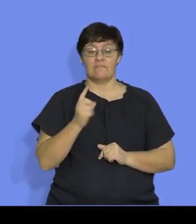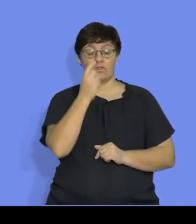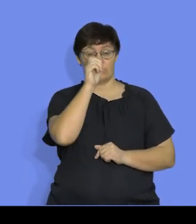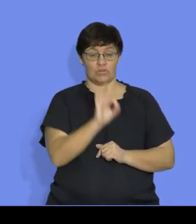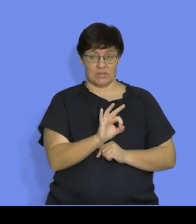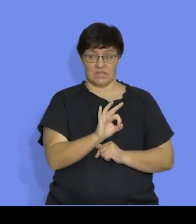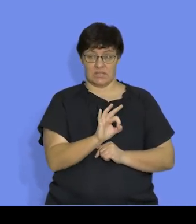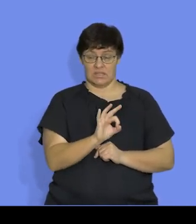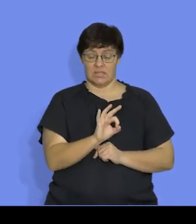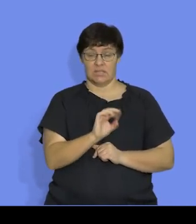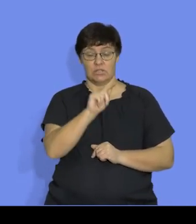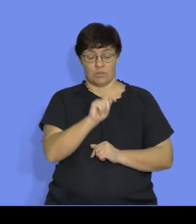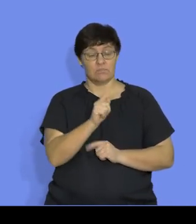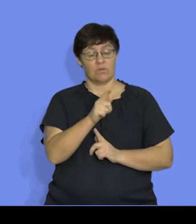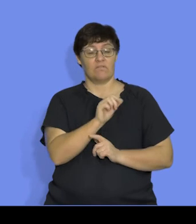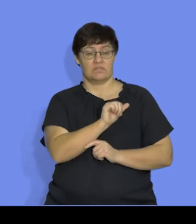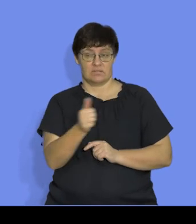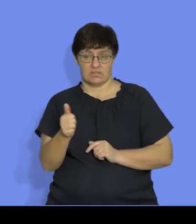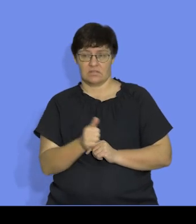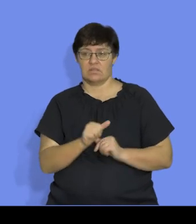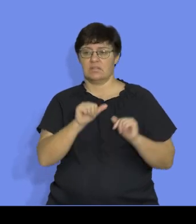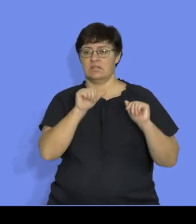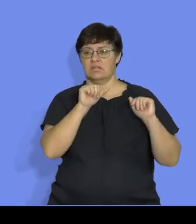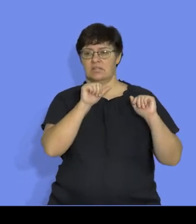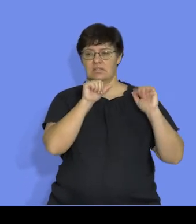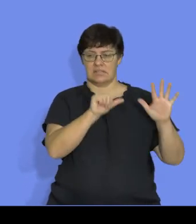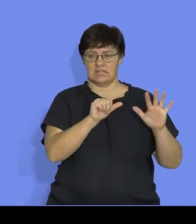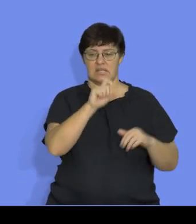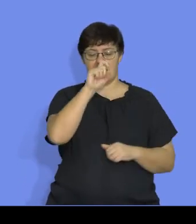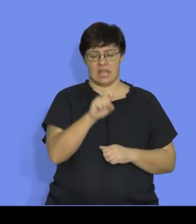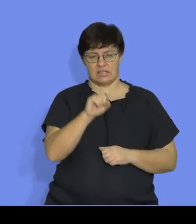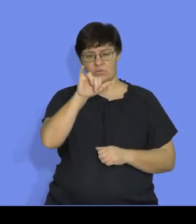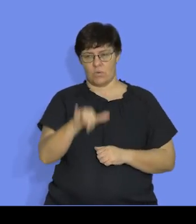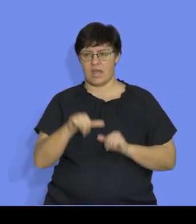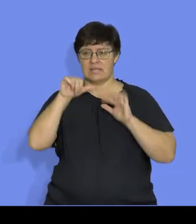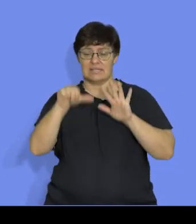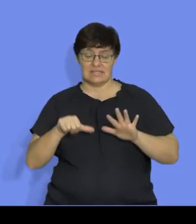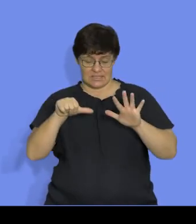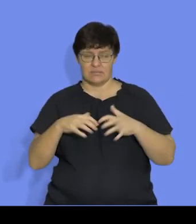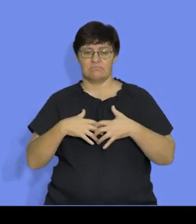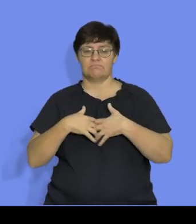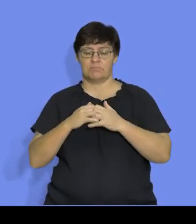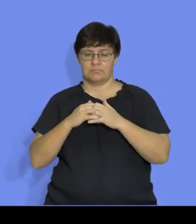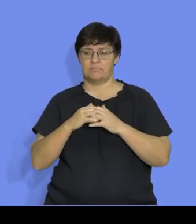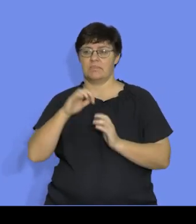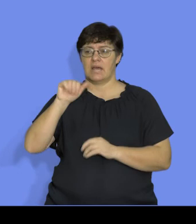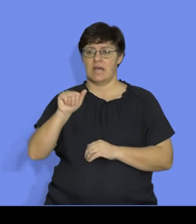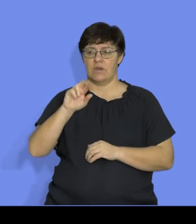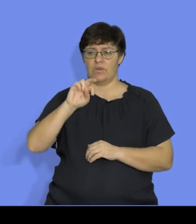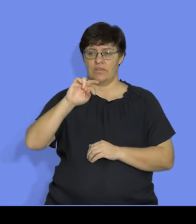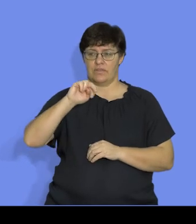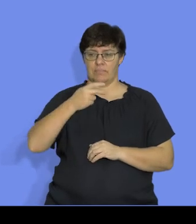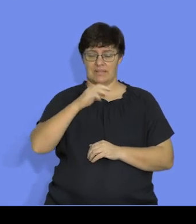3 terms of the sequence 6xy 16 form an arithmetic